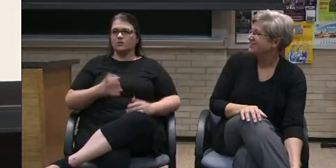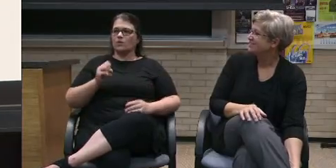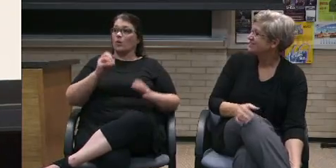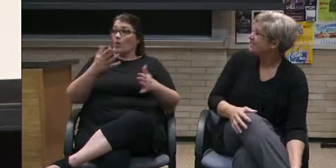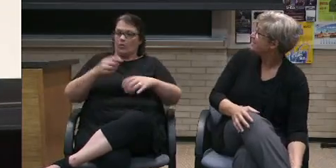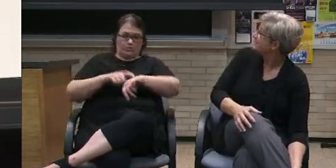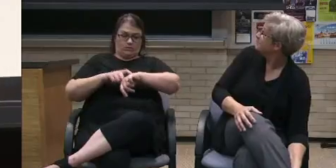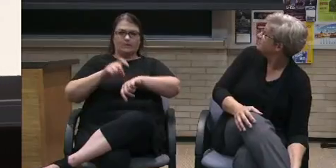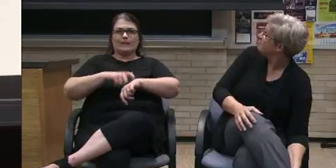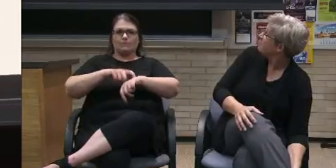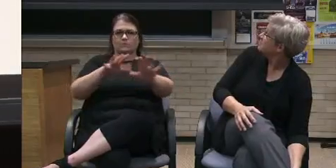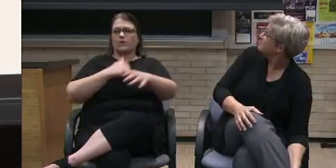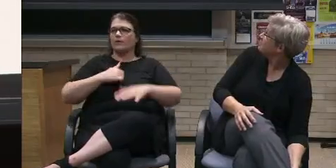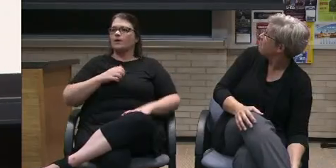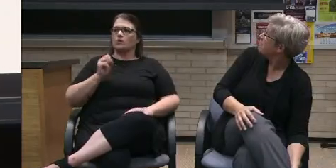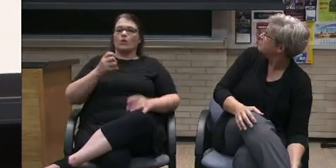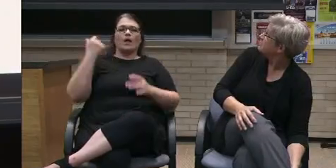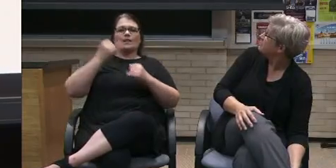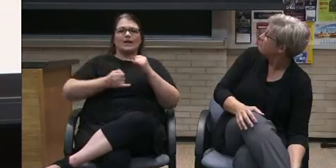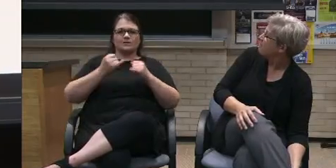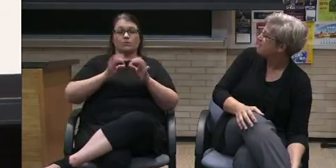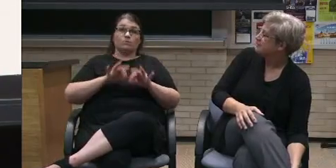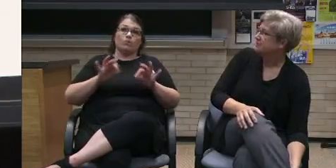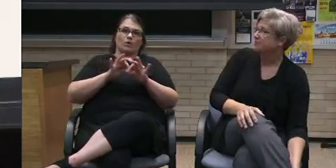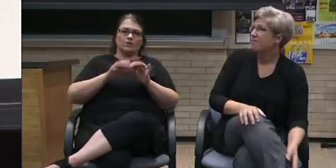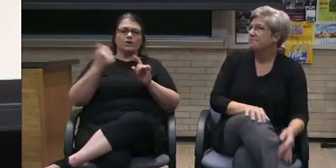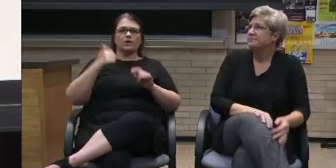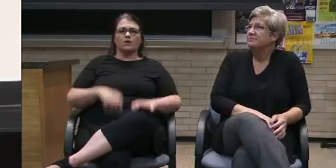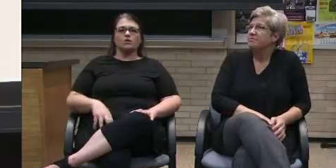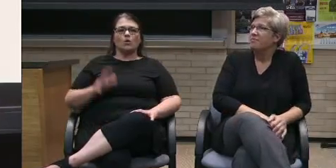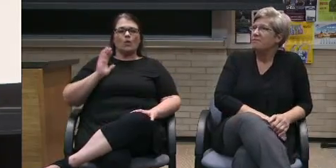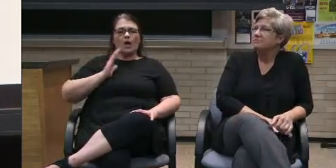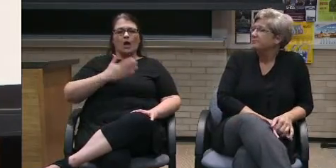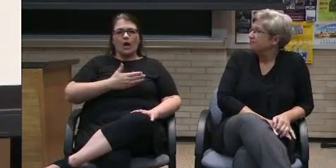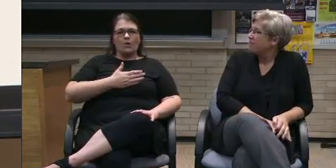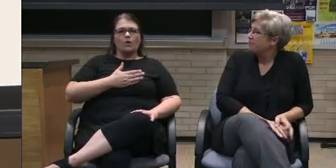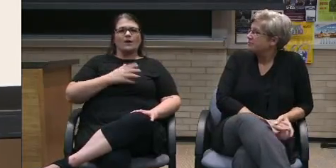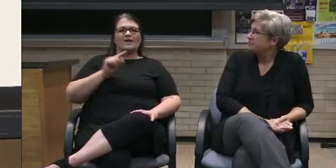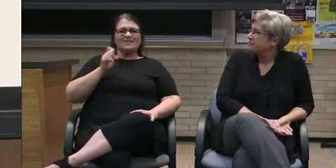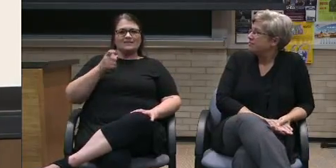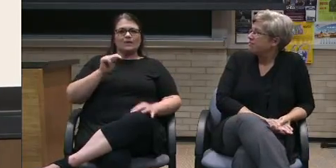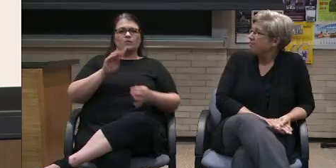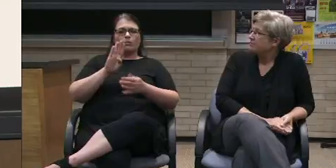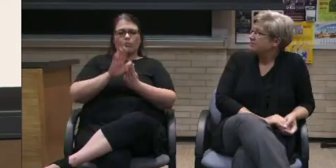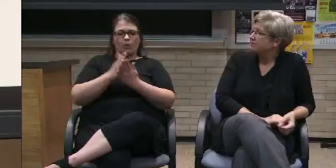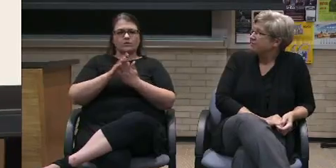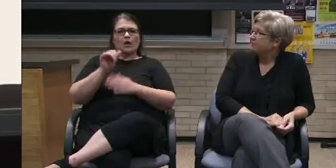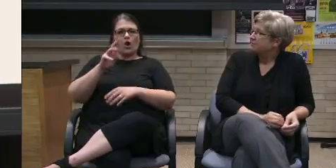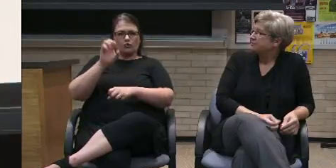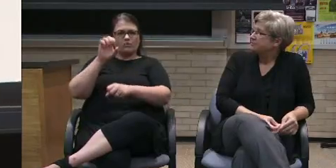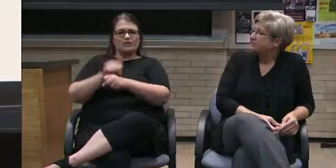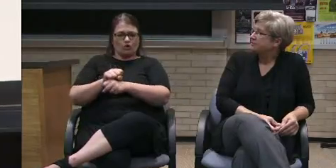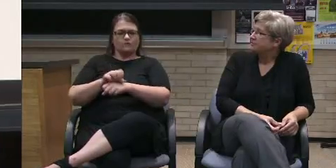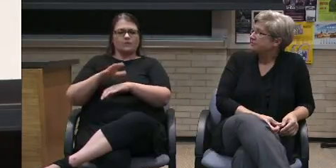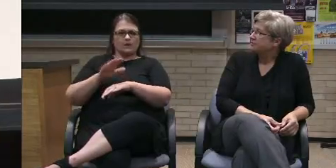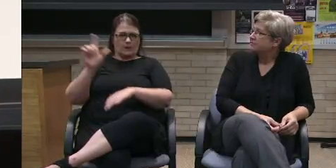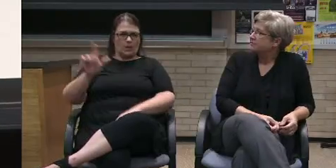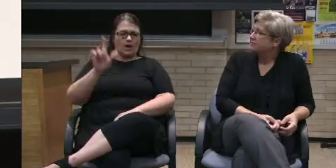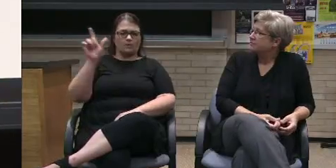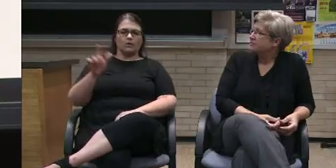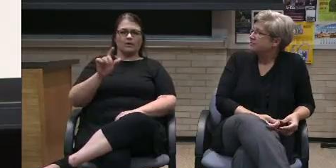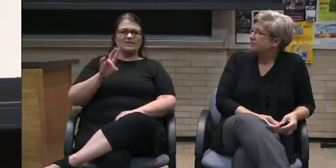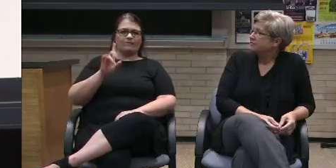reduction. Funded 71% of our textbooks, 71% of our courses have the textbooks on reserve at the library, OERs, and for students